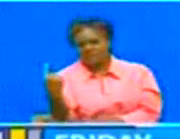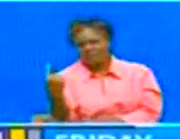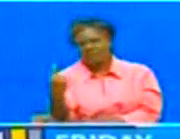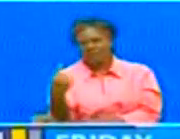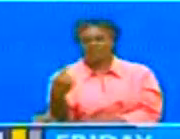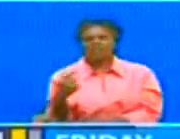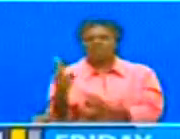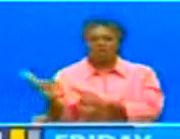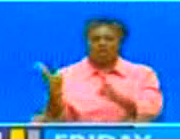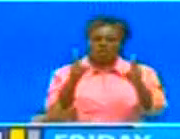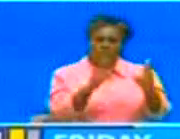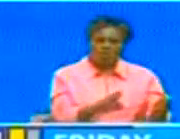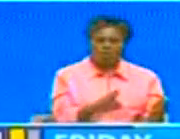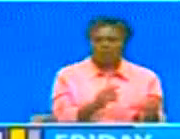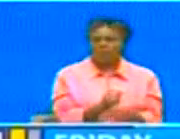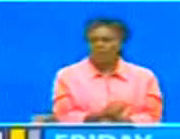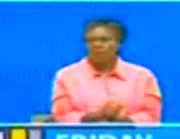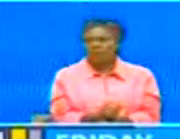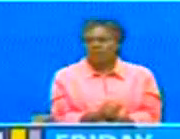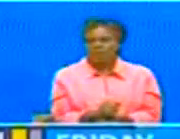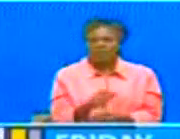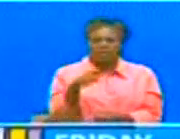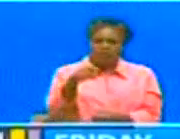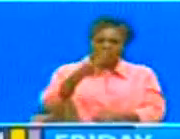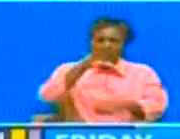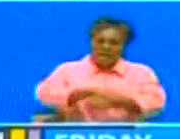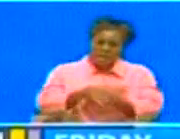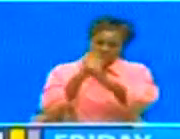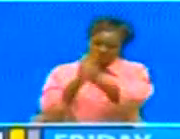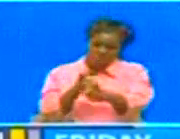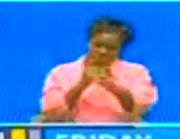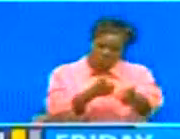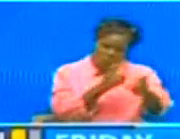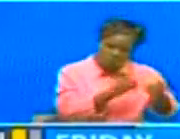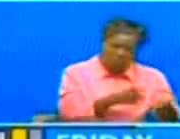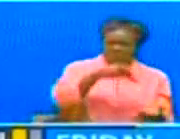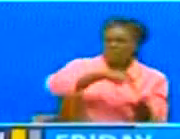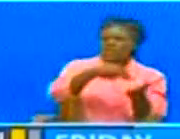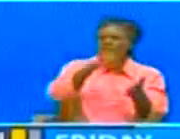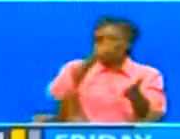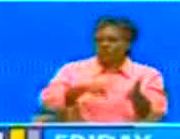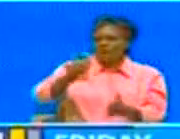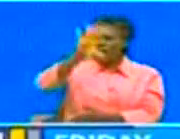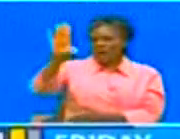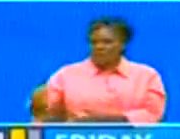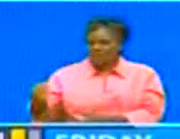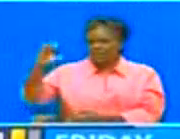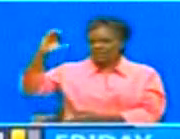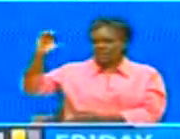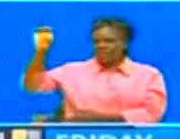in order. Yeah. So, yeah. I mean, you've received so many awards. What did this one mean to you, the Africa CEO